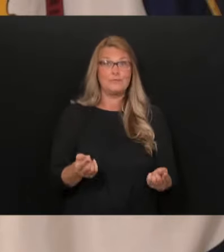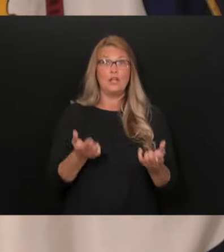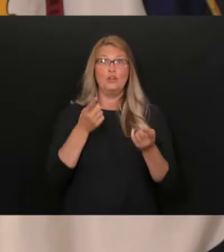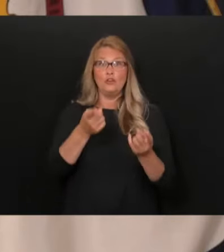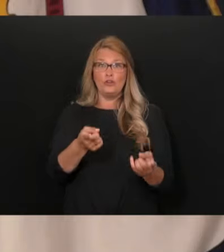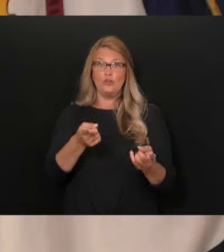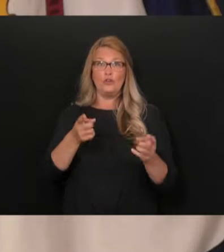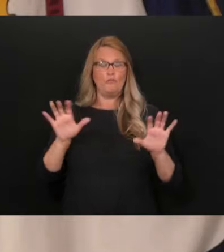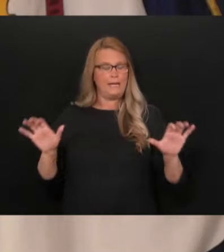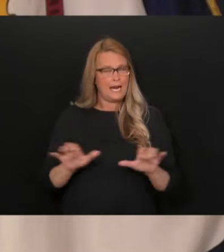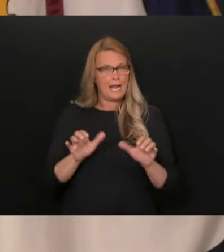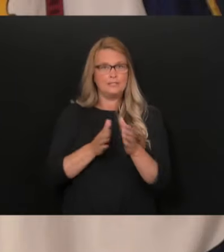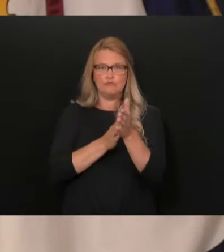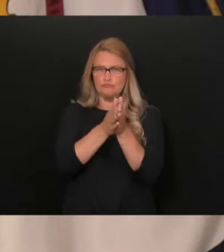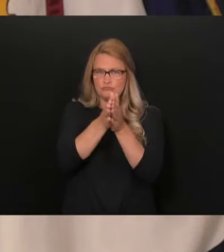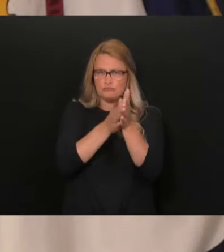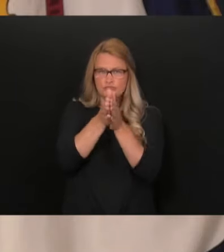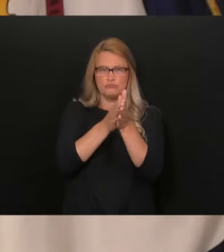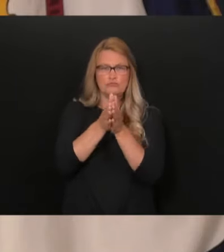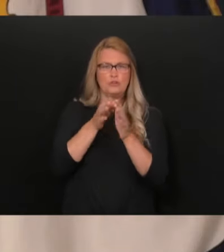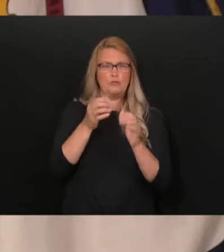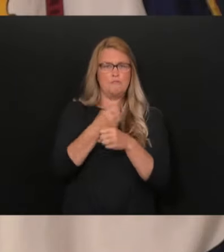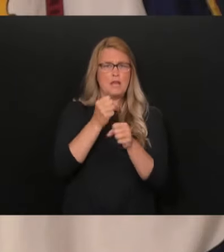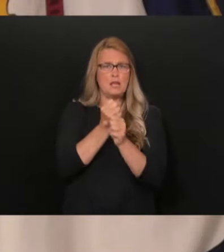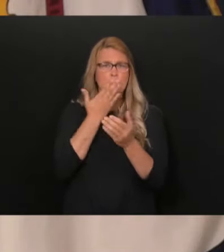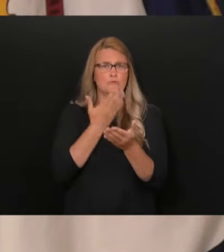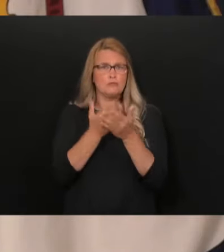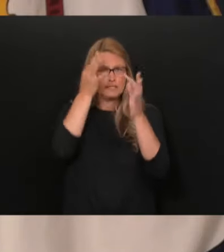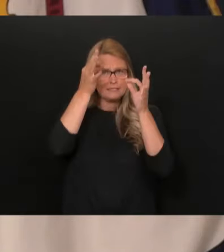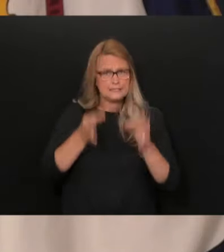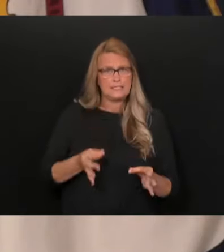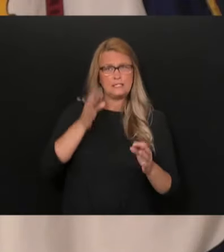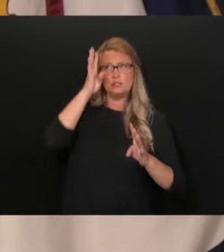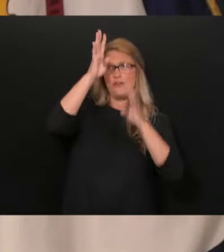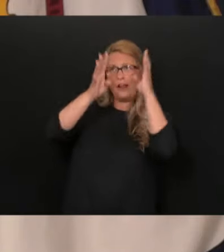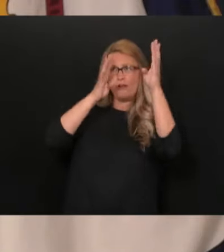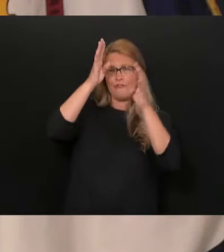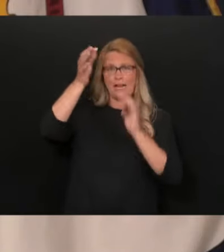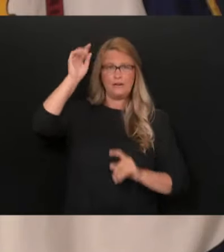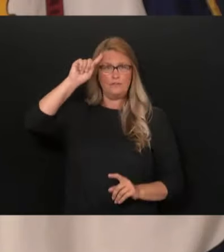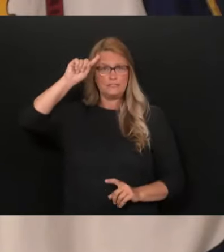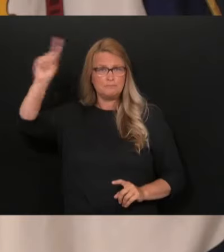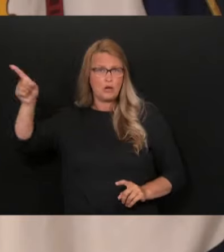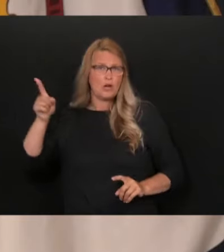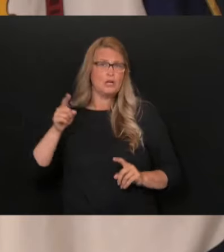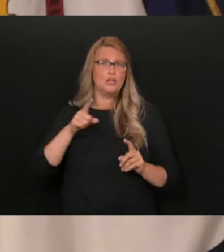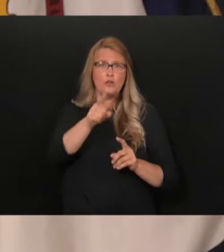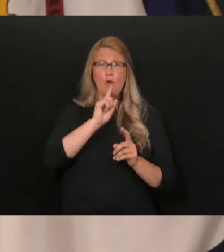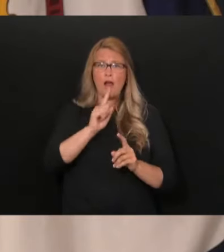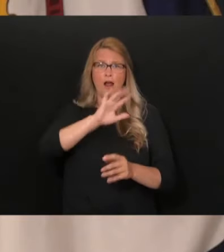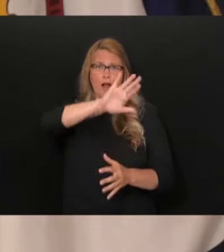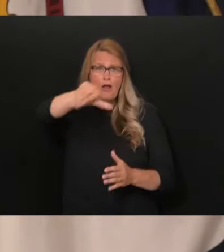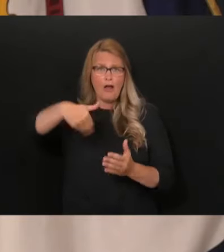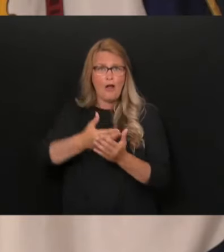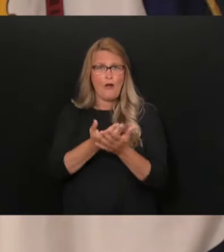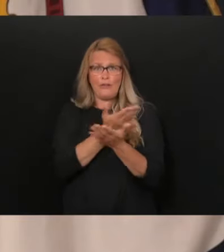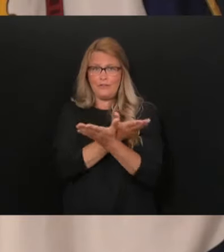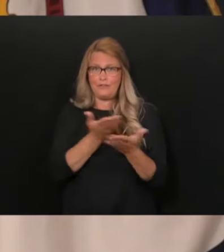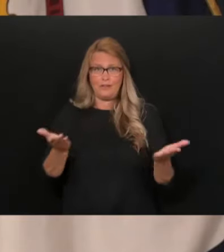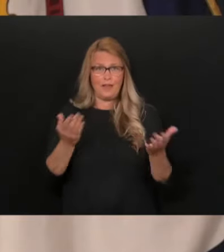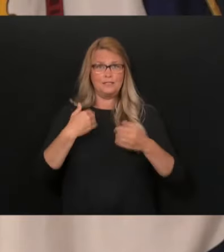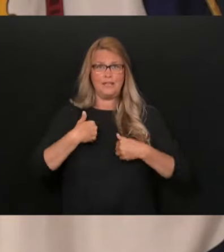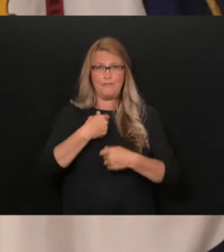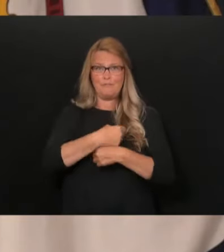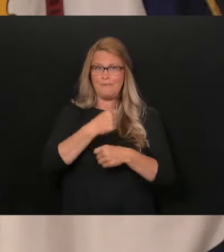been proactive, you've been smart, you've been innovative, you've been all those things that make us be able to produce these